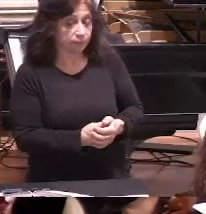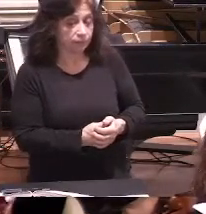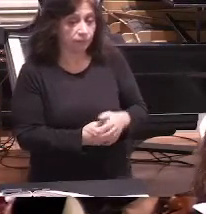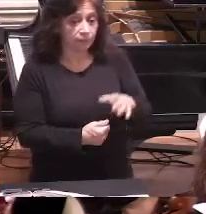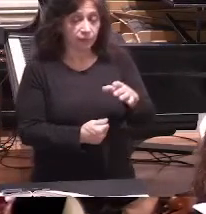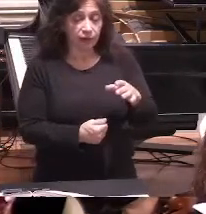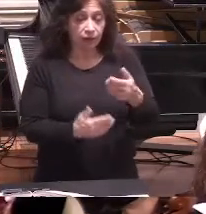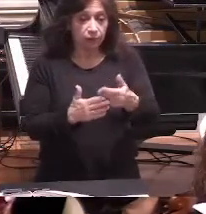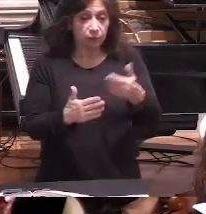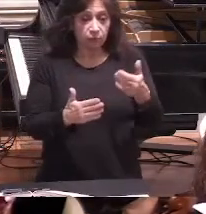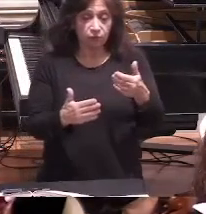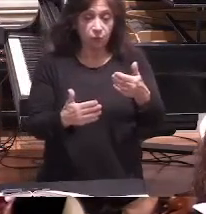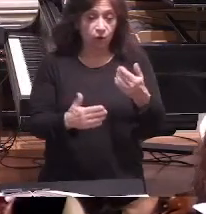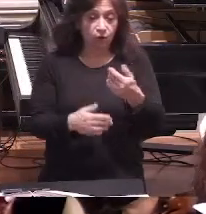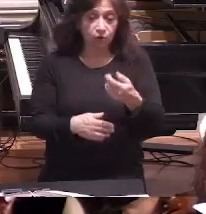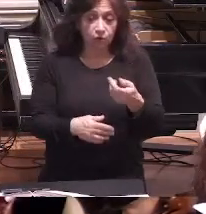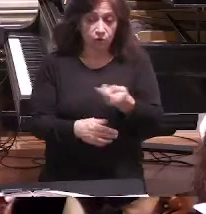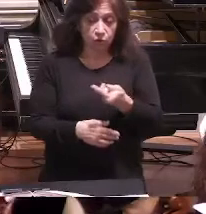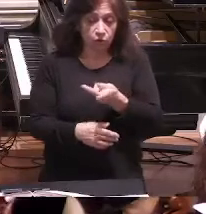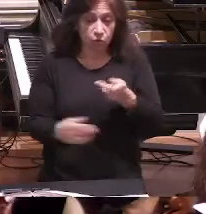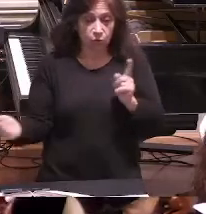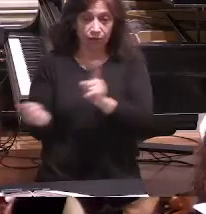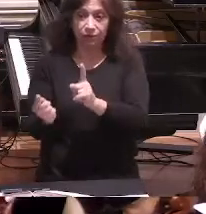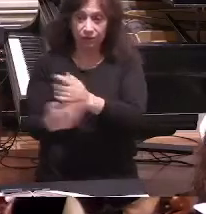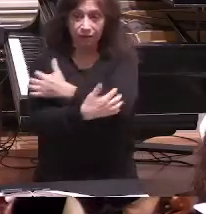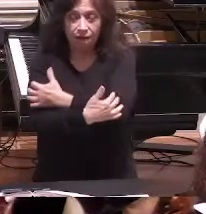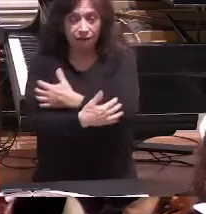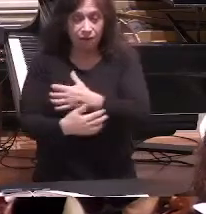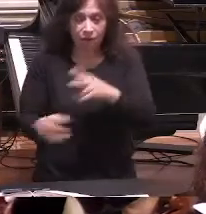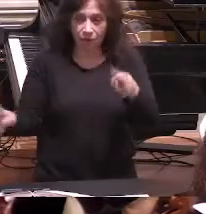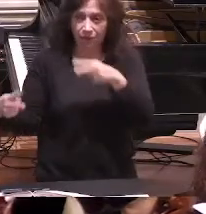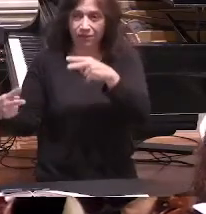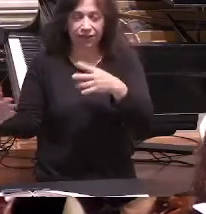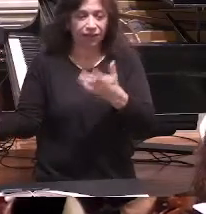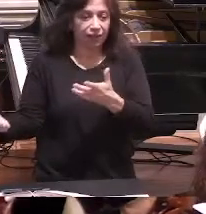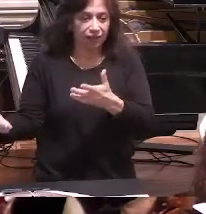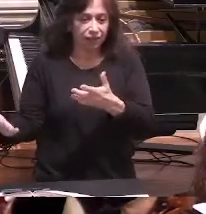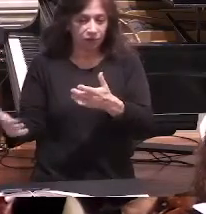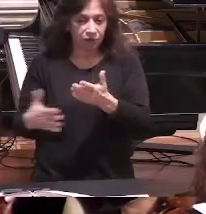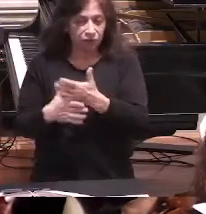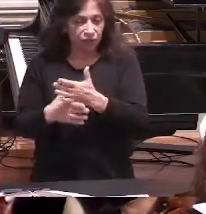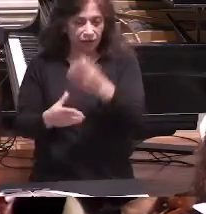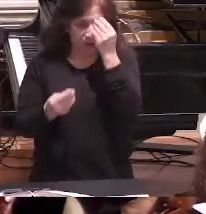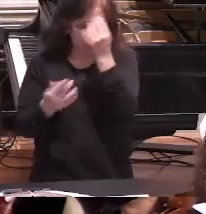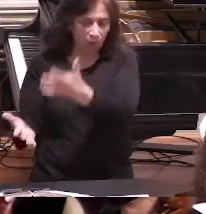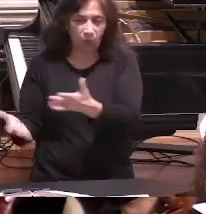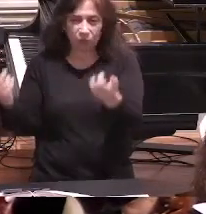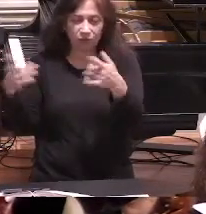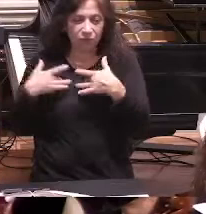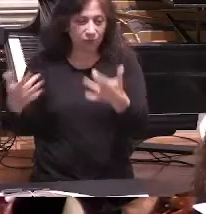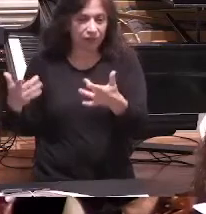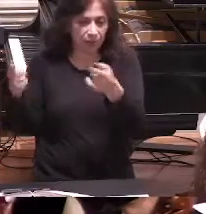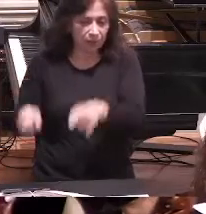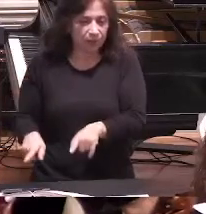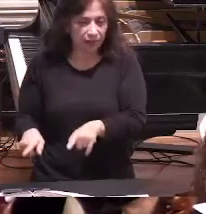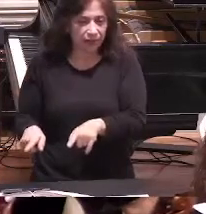And before the two can even embrace or catch up or share the news of what is